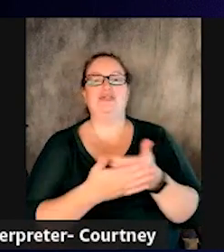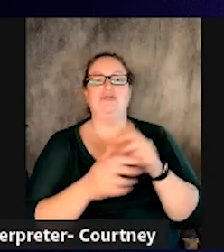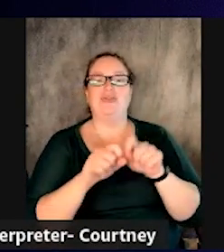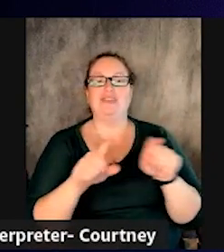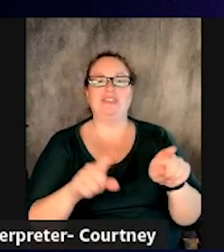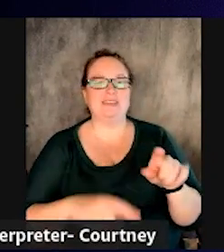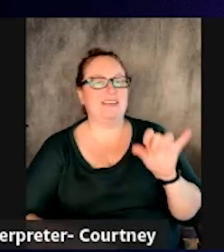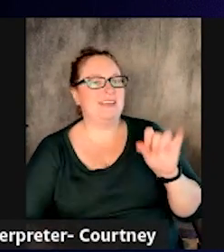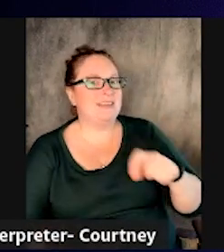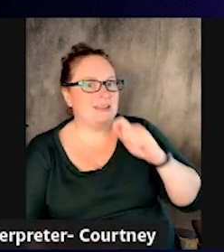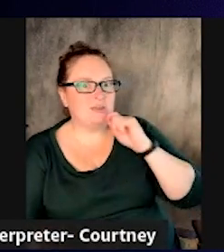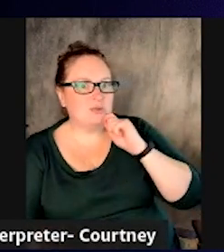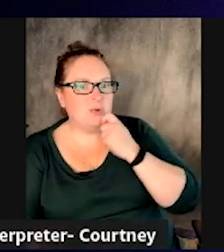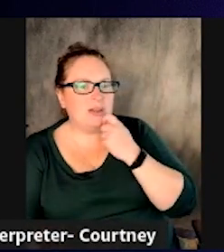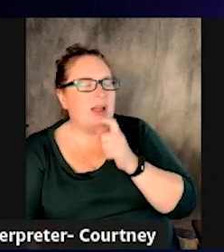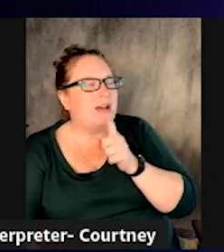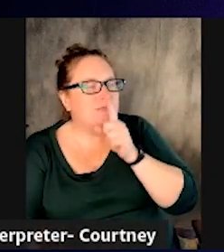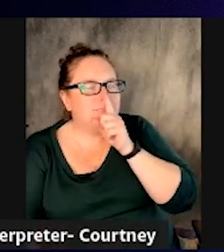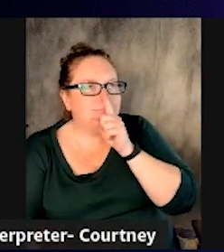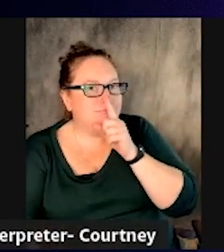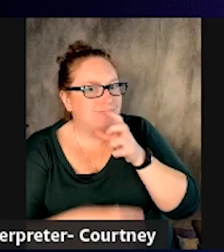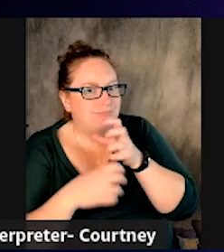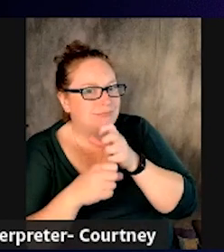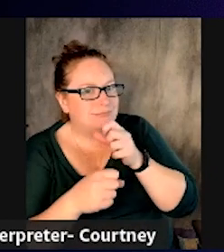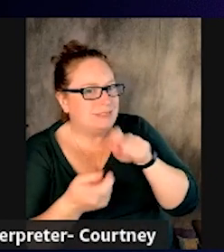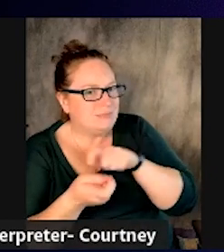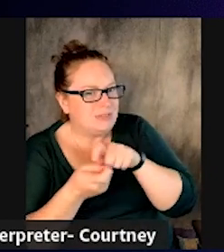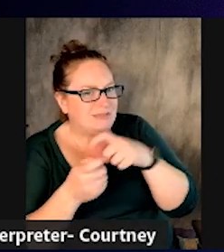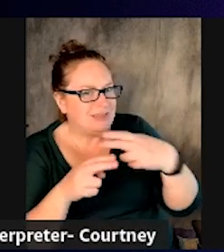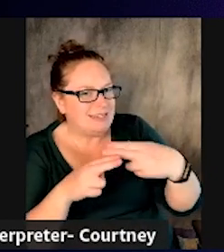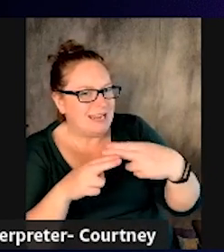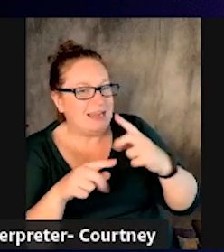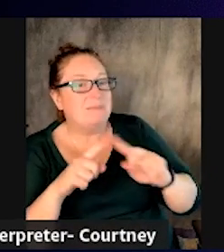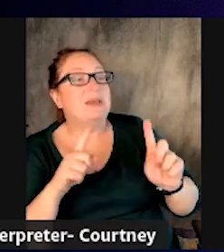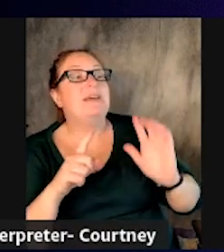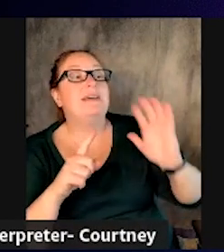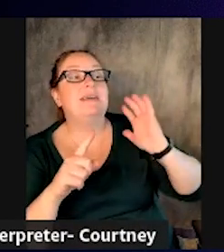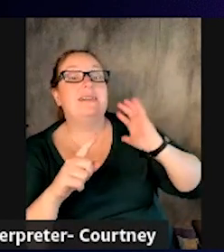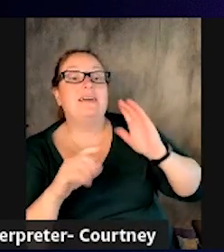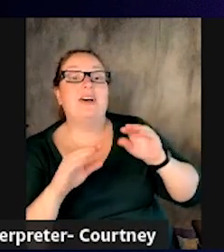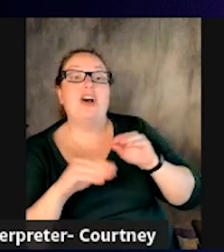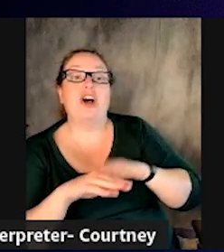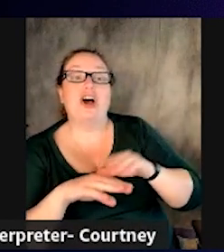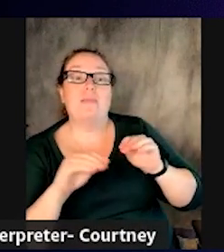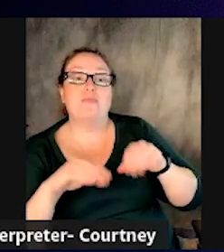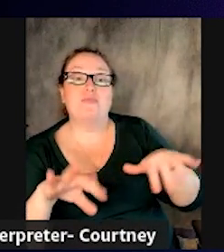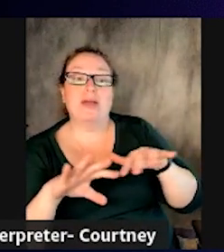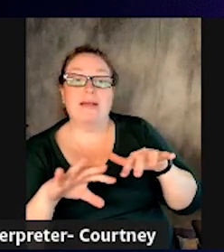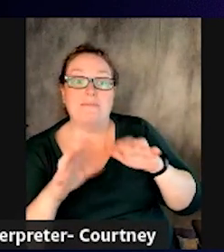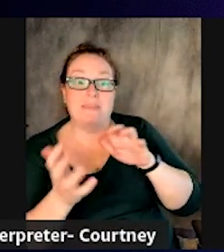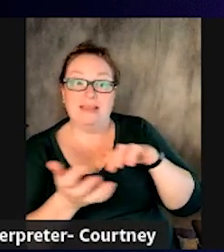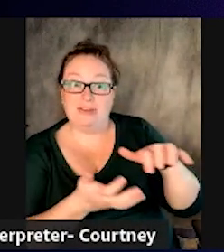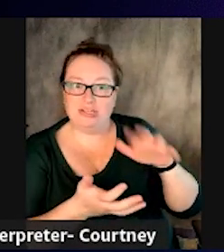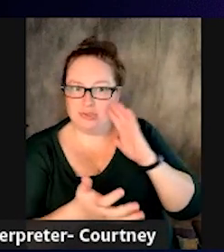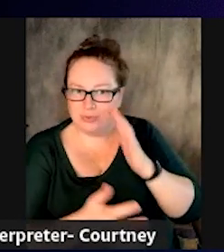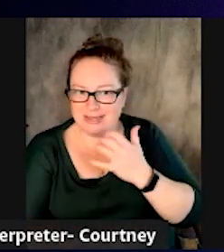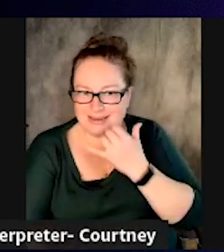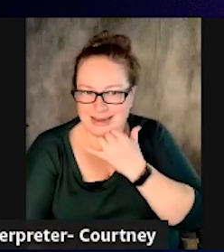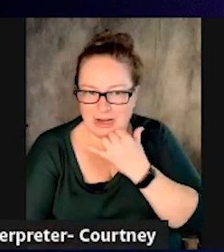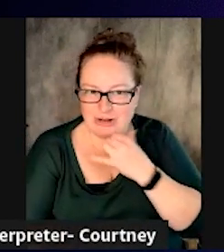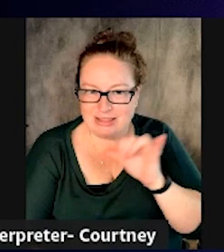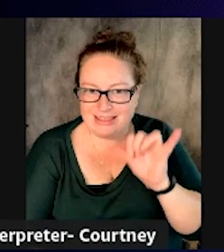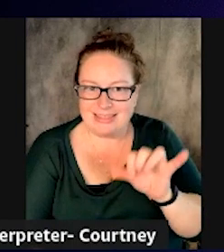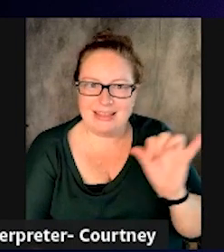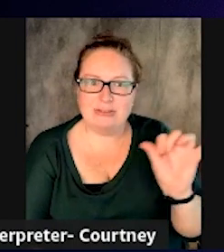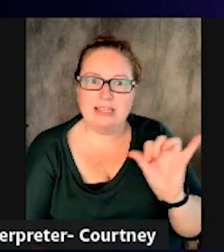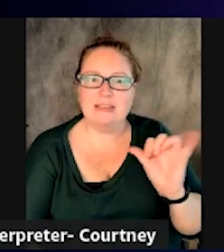not going to name any names, but back in the day when we were doing on-prem migrations, you would get an error like that, and it was like finding a needle